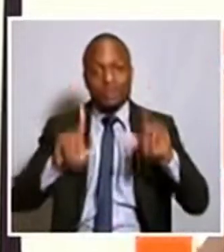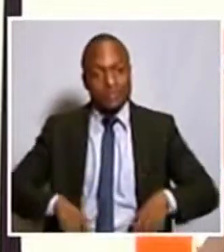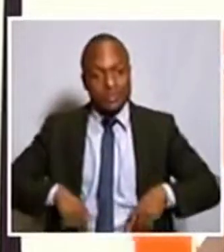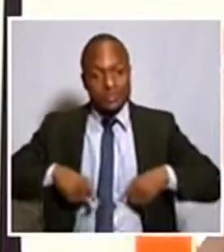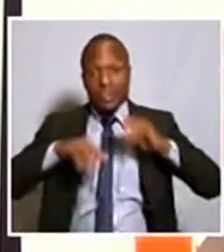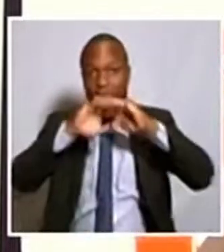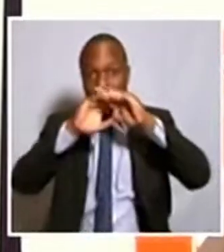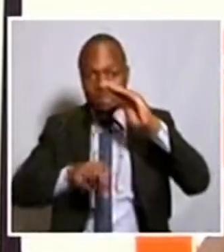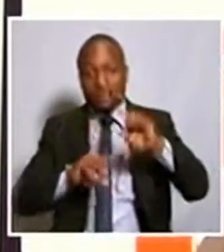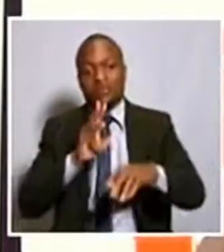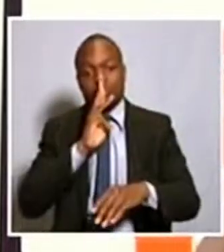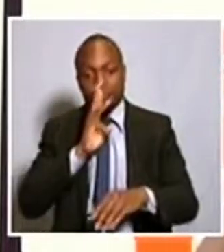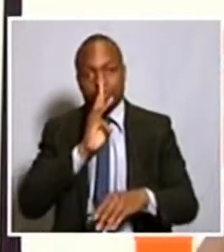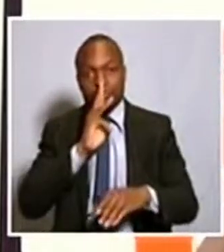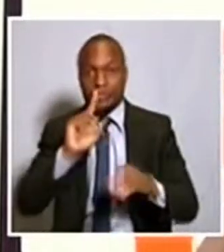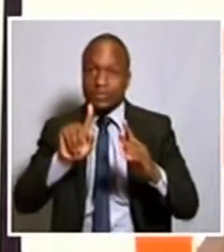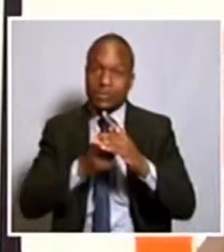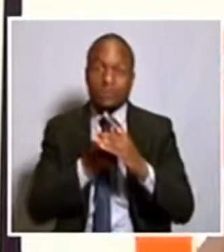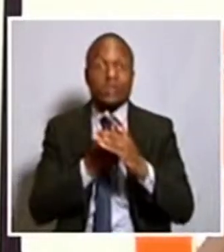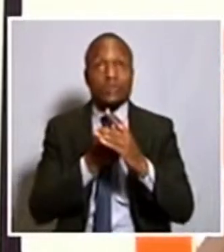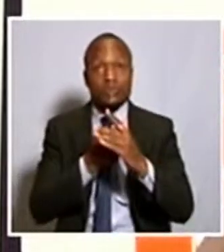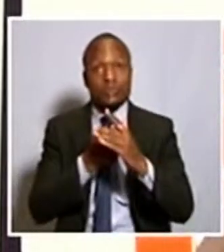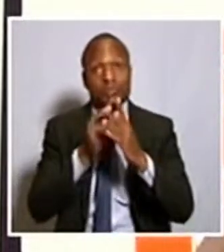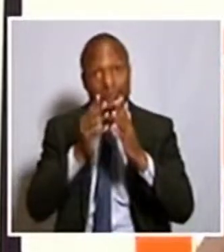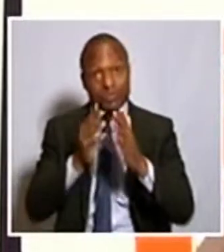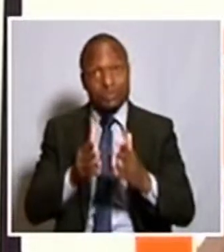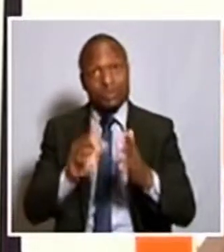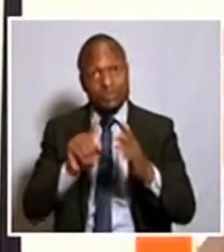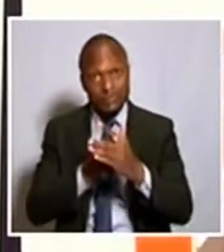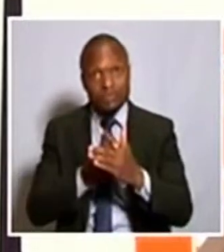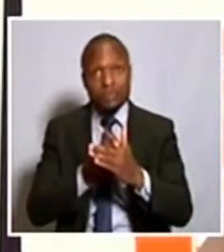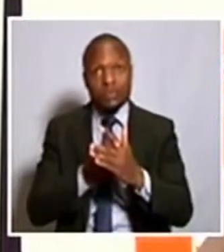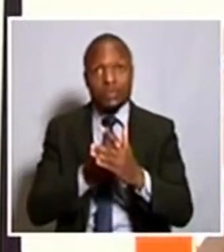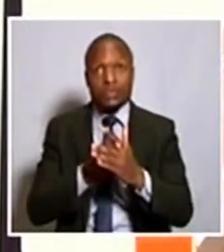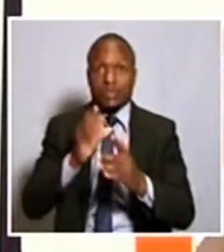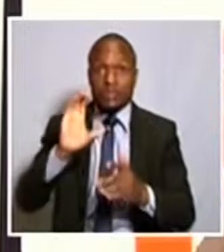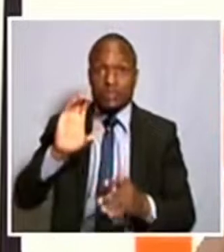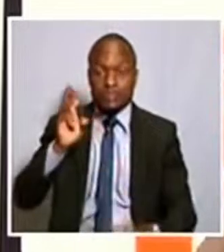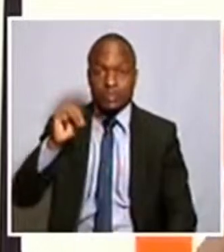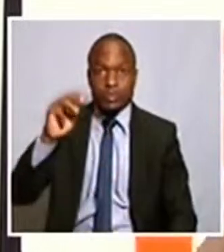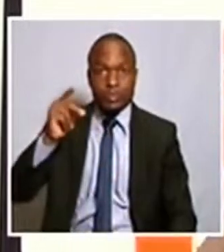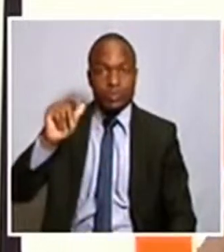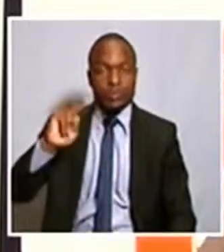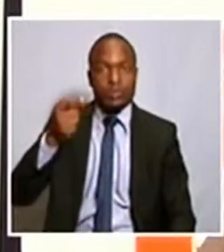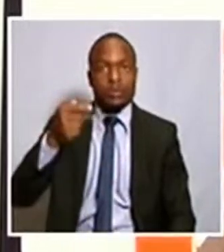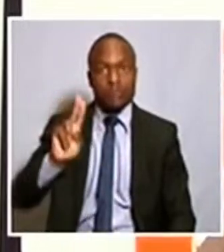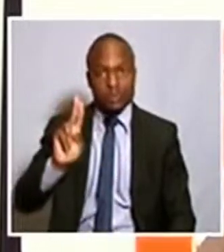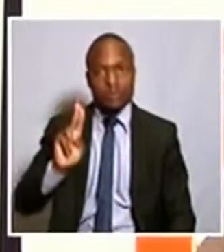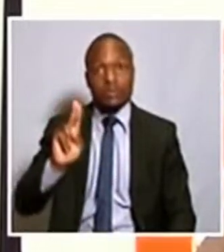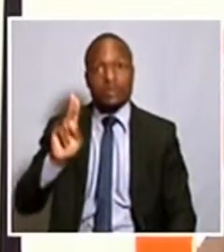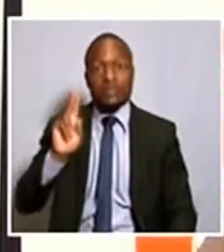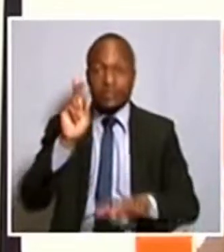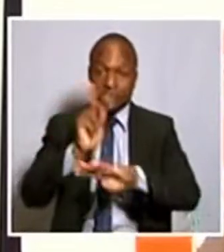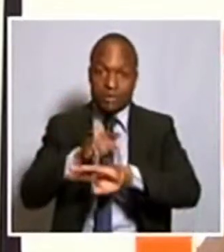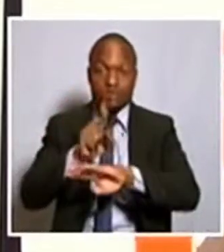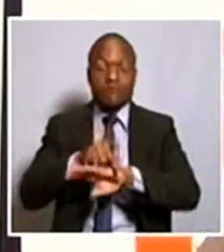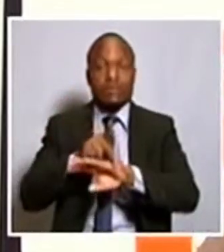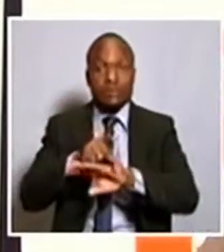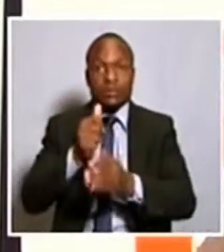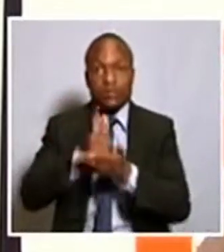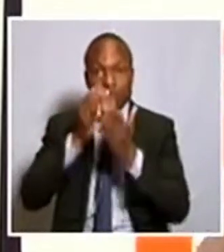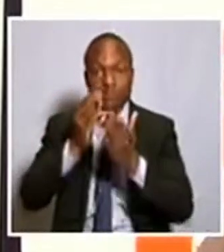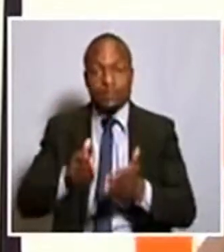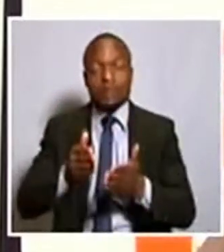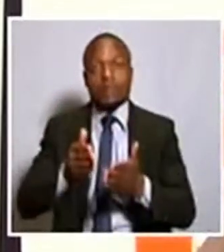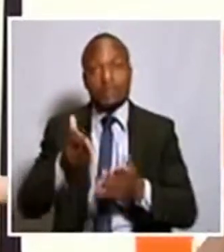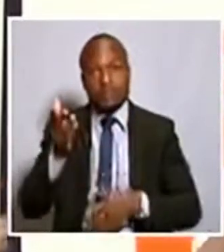below water. So for starters, I'll move on to Mr. Chimpungu, who is a project facilitator from FOA. Maybe